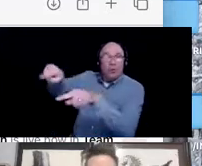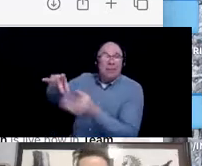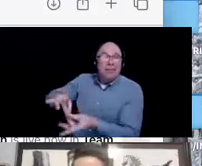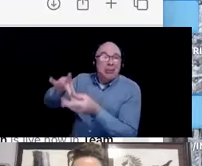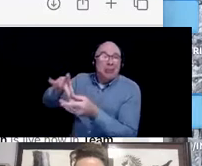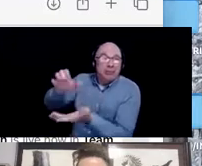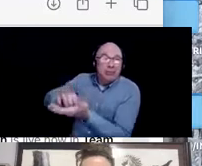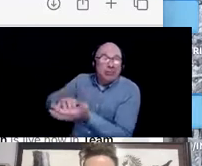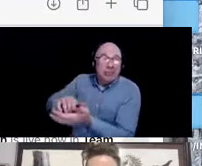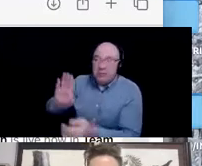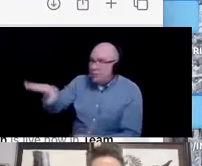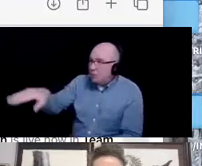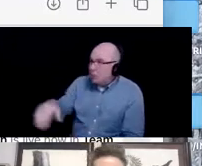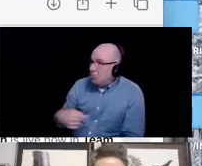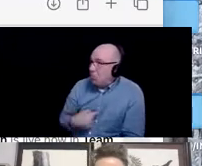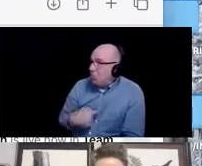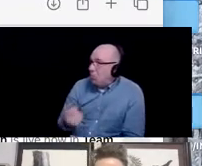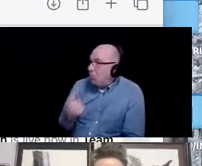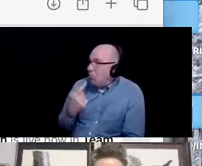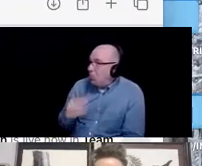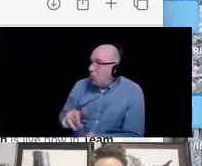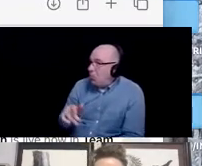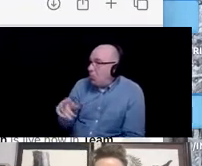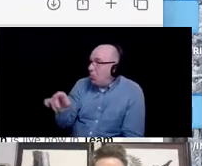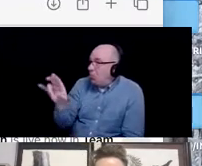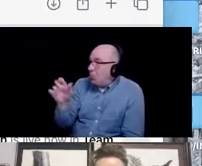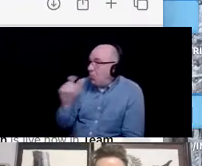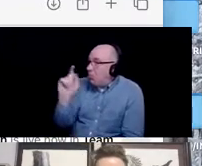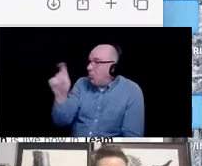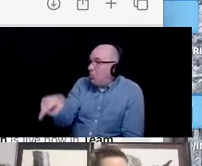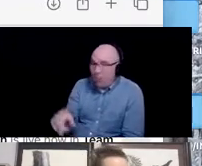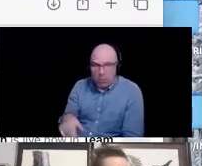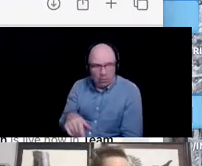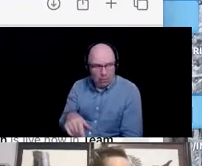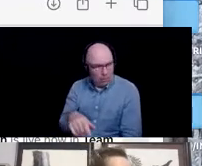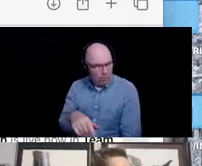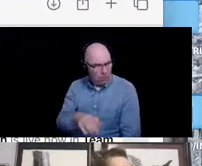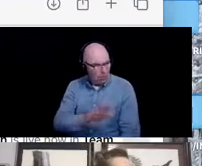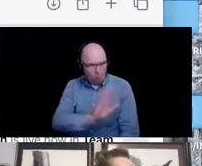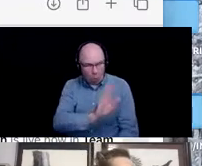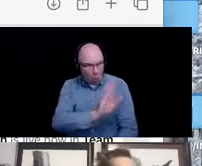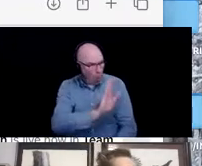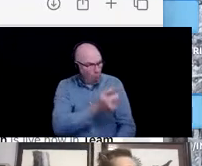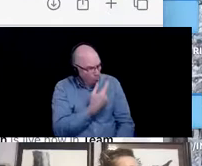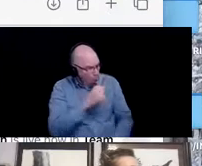and said, I don't think I need my prescription anymore. His specialist said it's never a good idea to get off, and my son tried